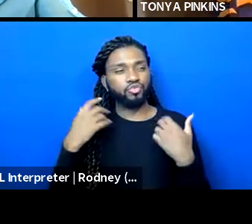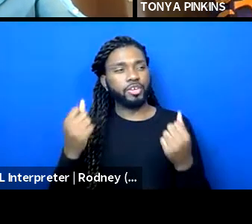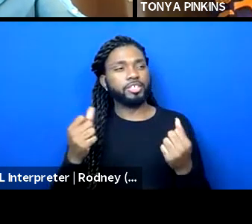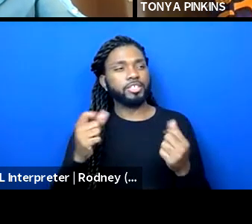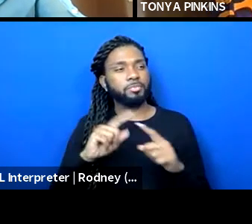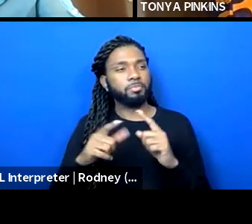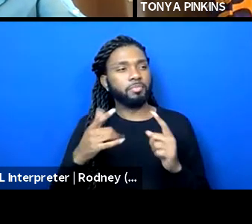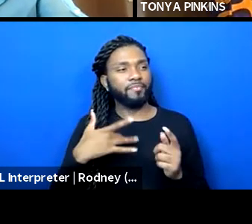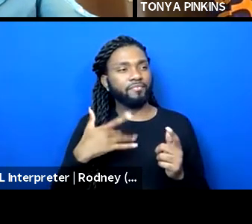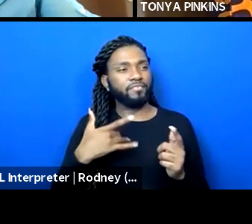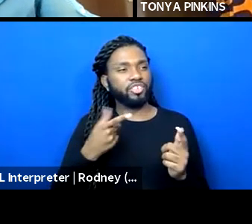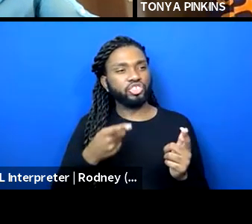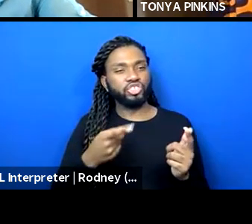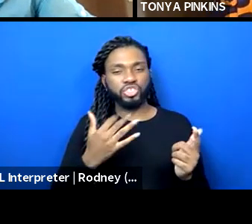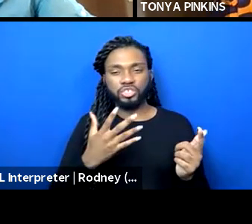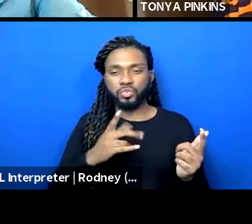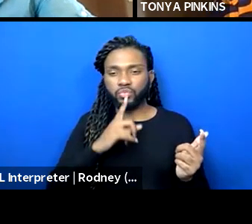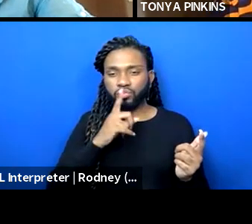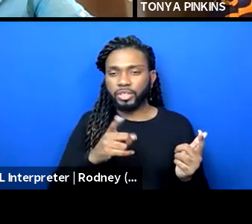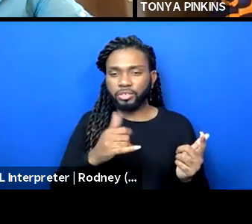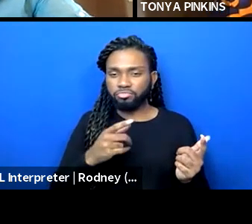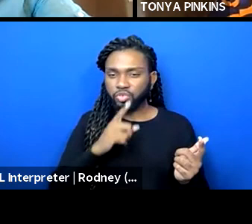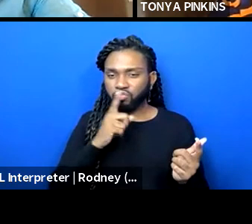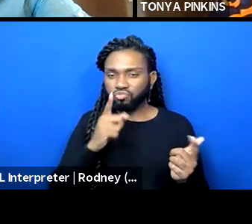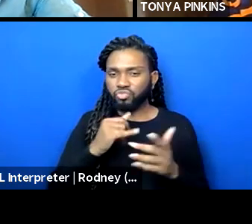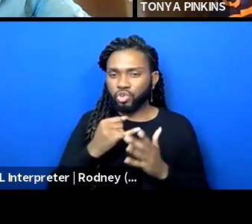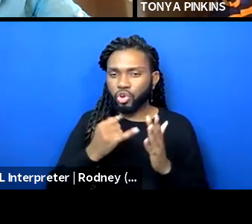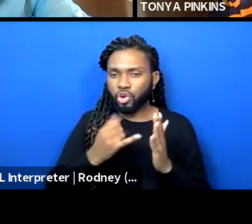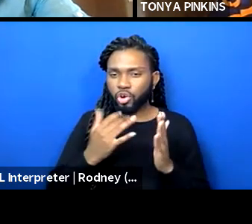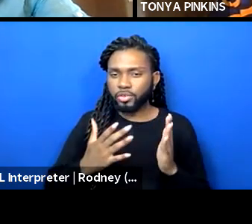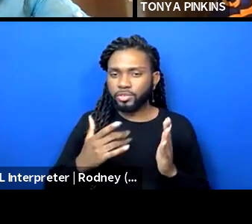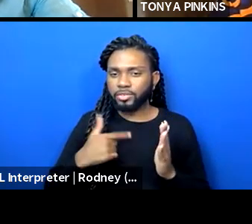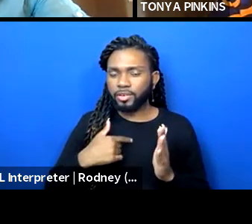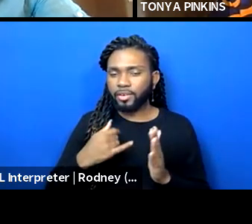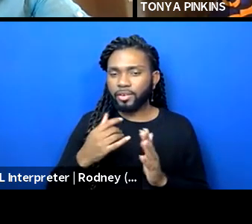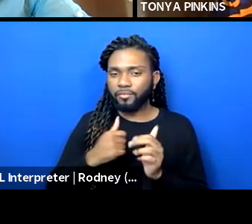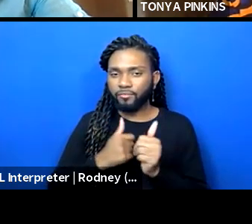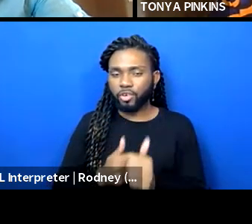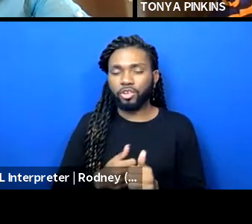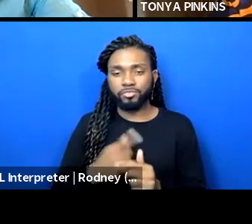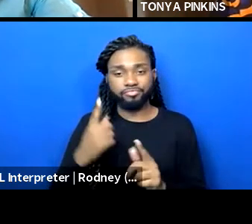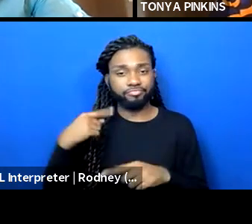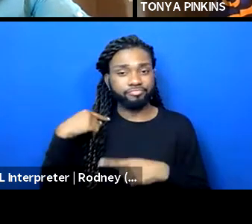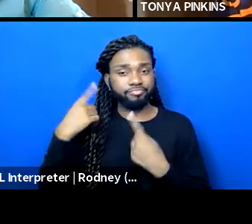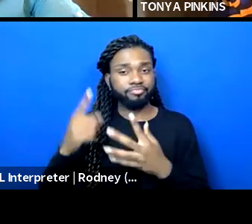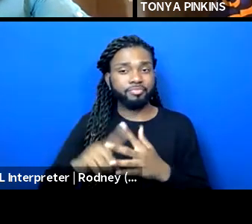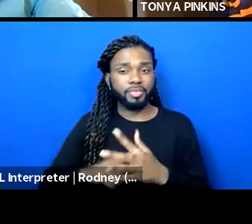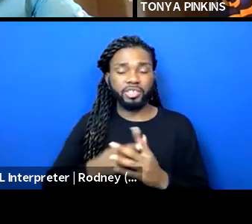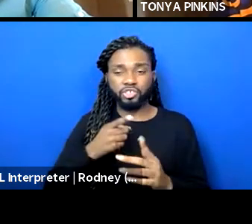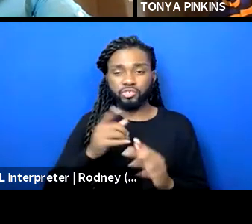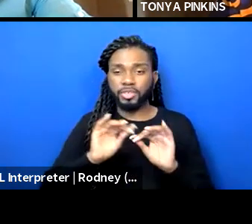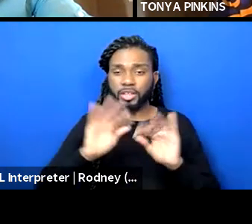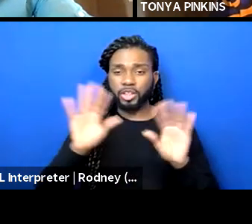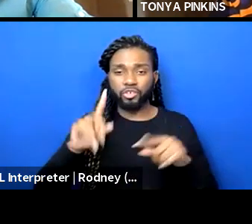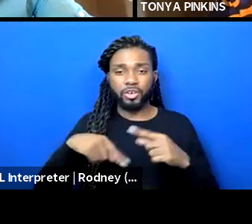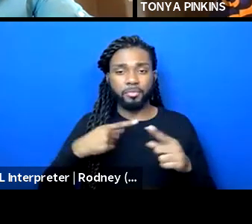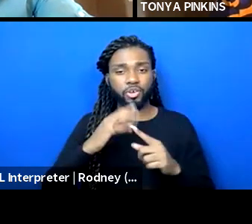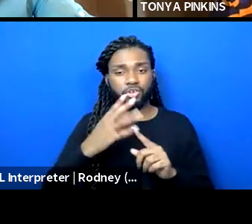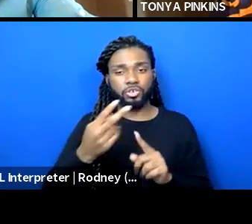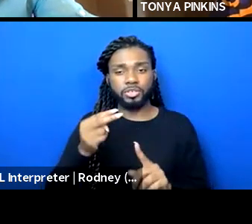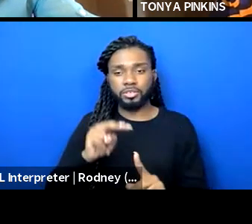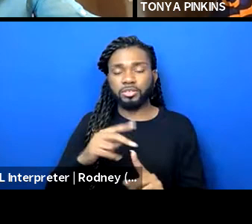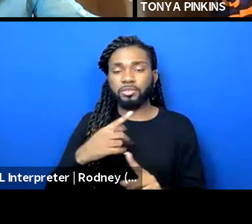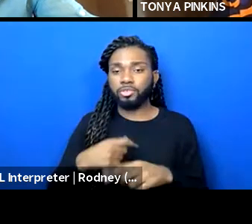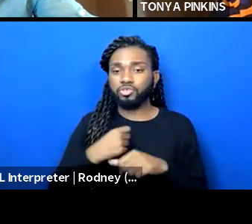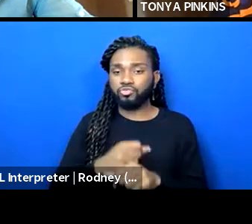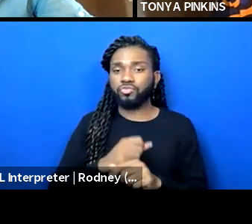real artists that I've followed. She's from the very beginning, she's been very clear about her stance and created